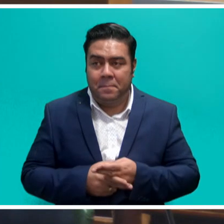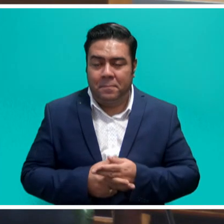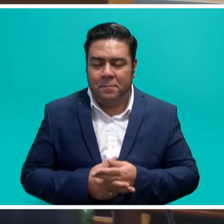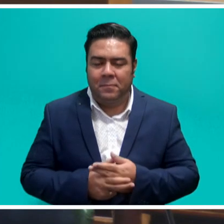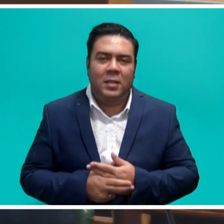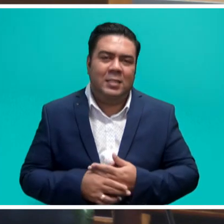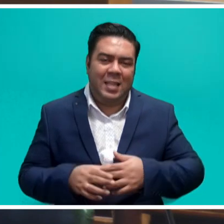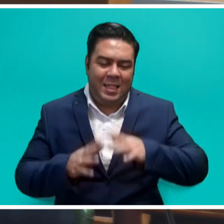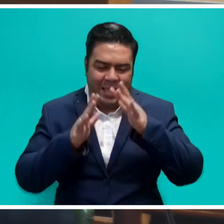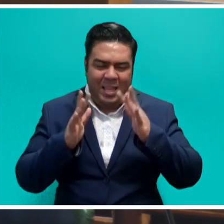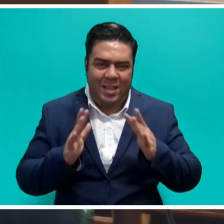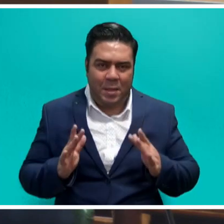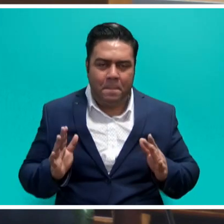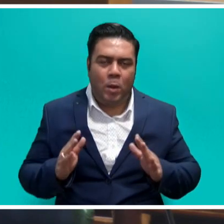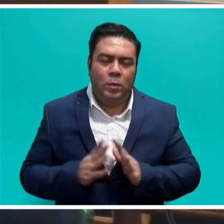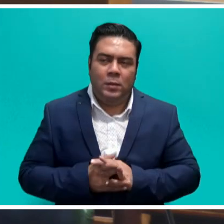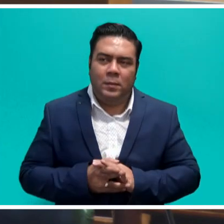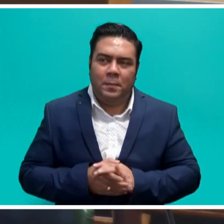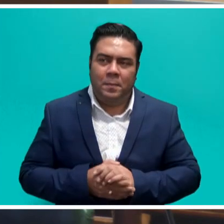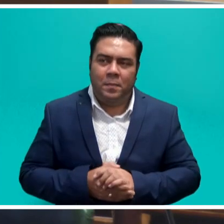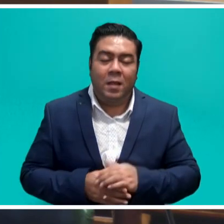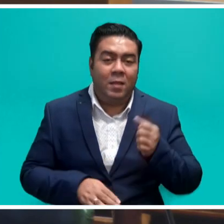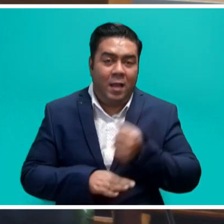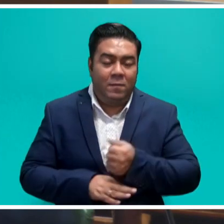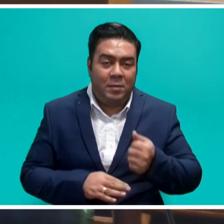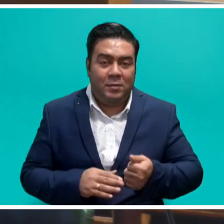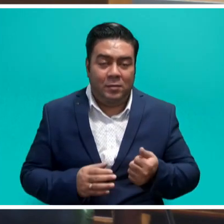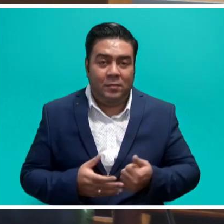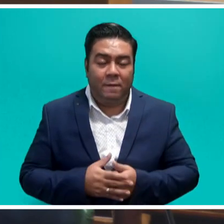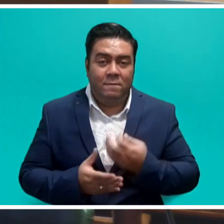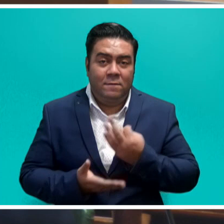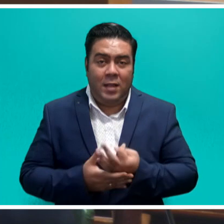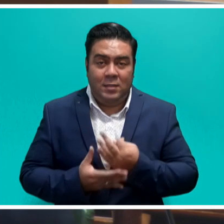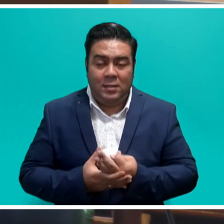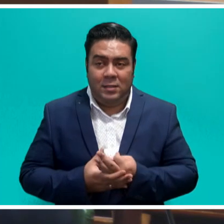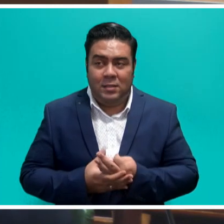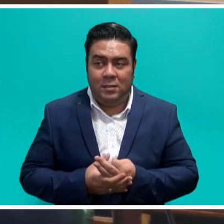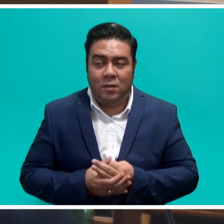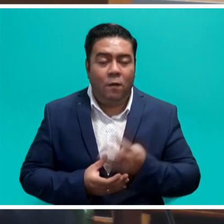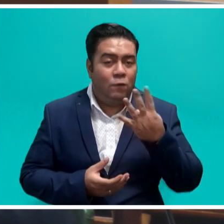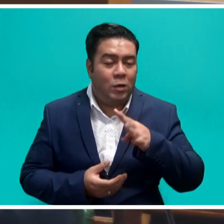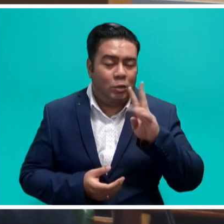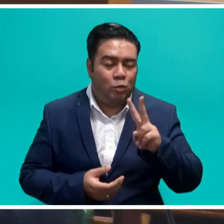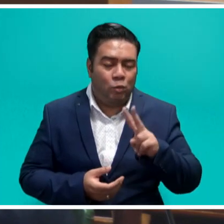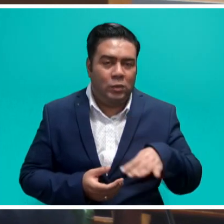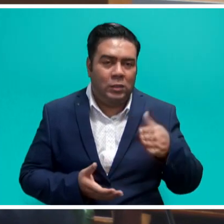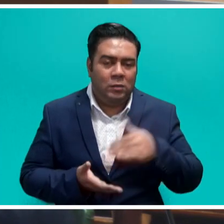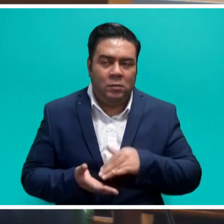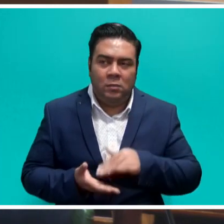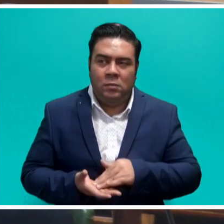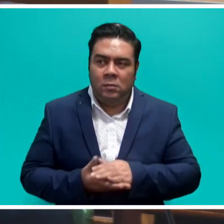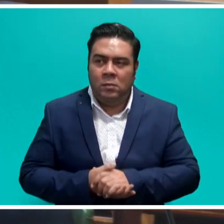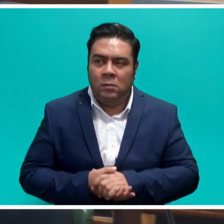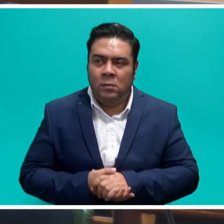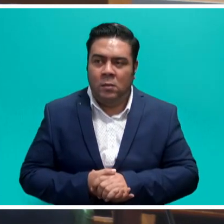terrain. Mr. Speaker, the government has also allocated funds for the procurement of 42 additional cage bins. These